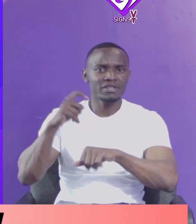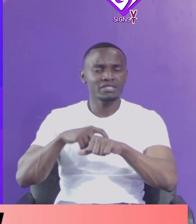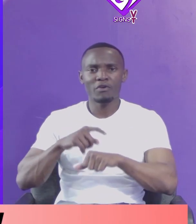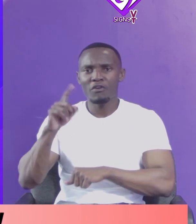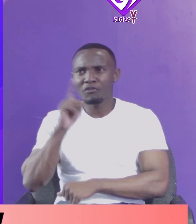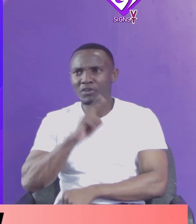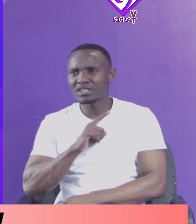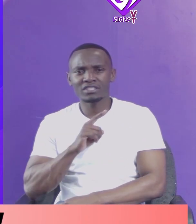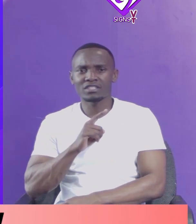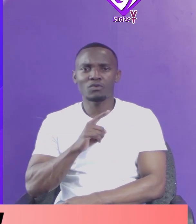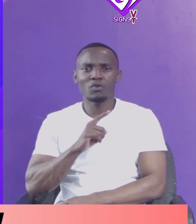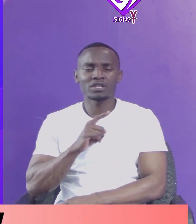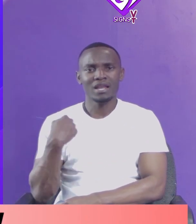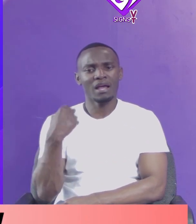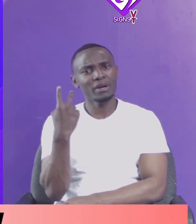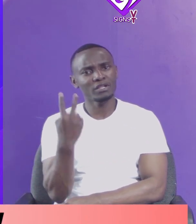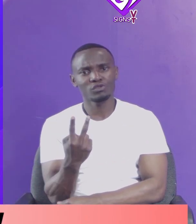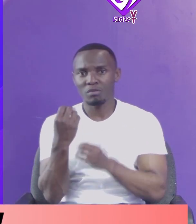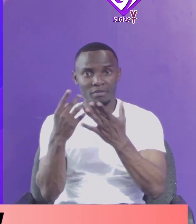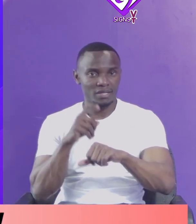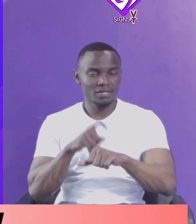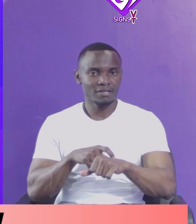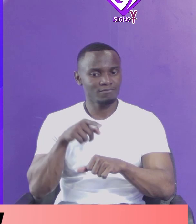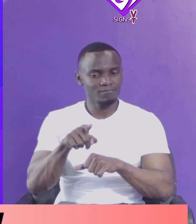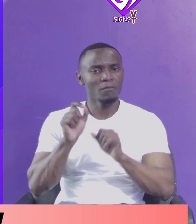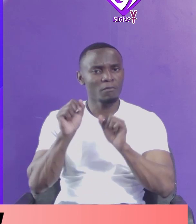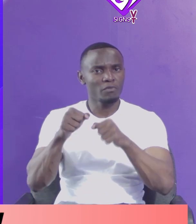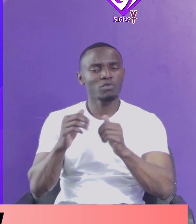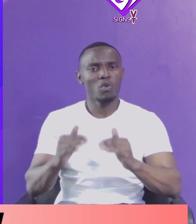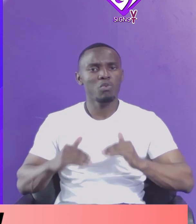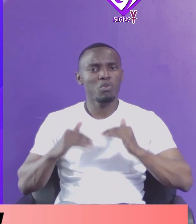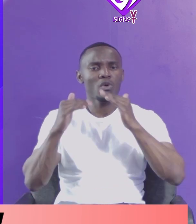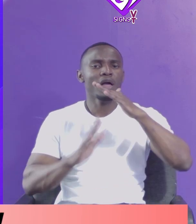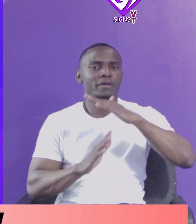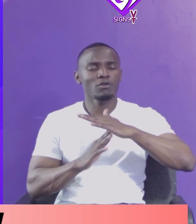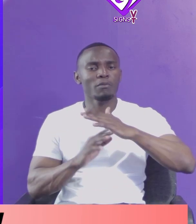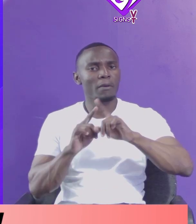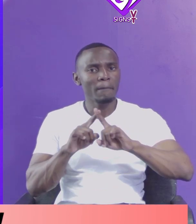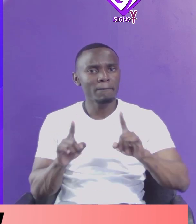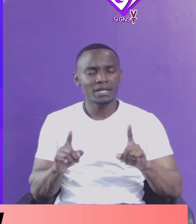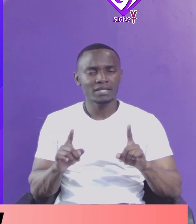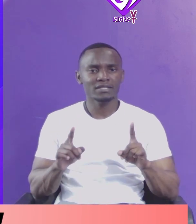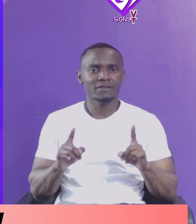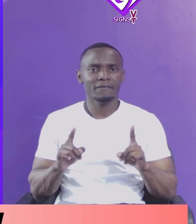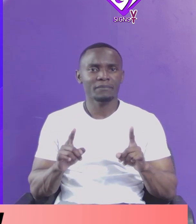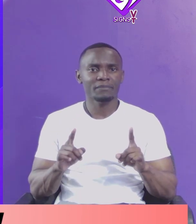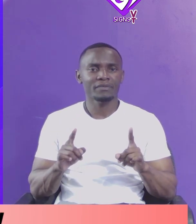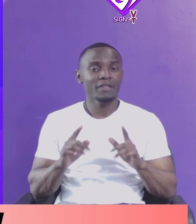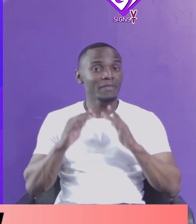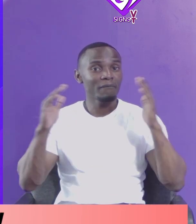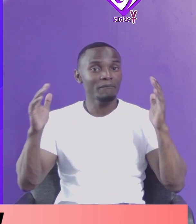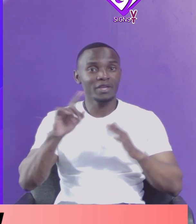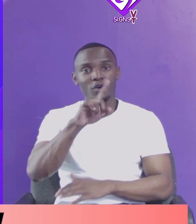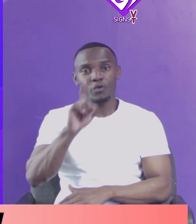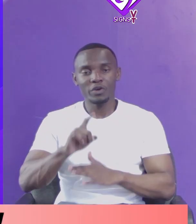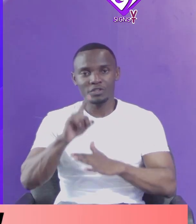not once, not twice. Yes. You could see that one way or another they could be at the top. Yes. But then again, the big question that always